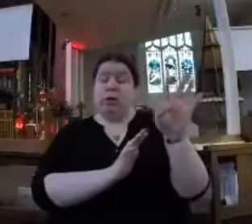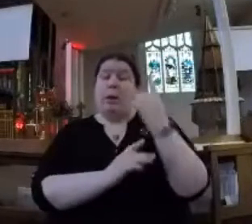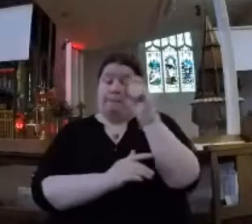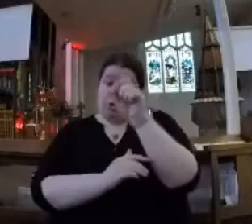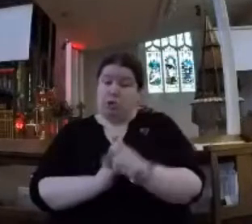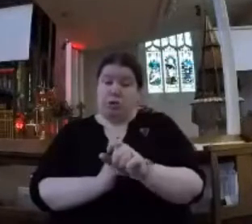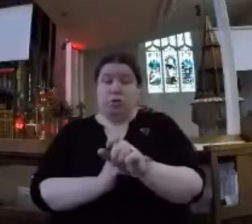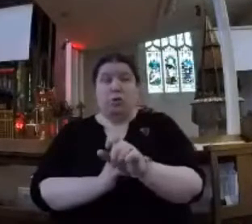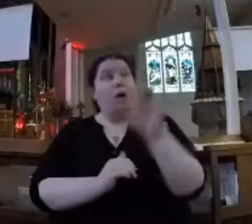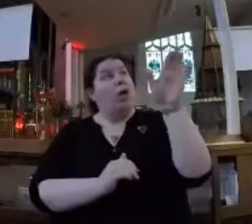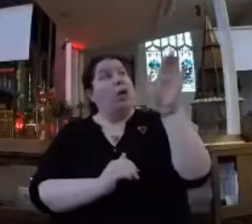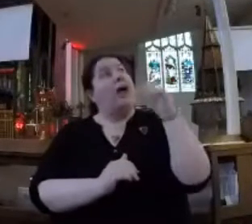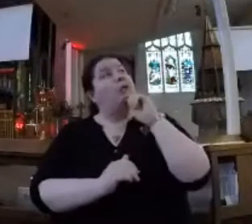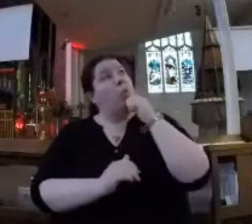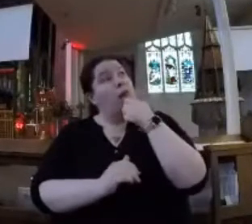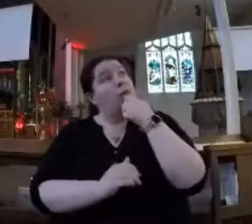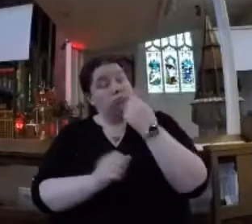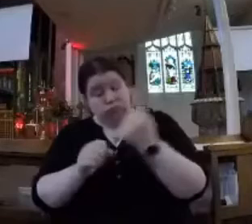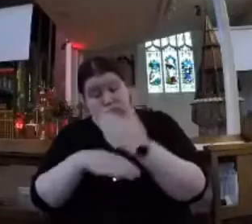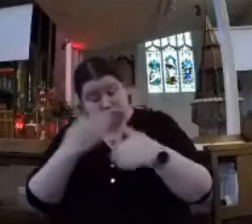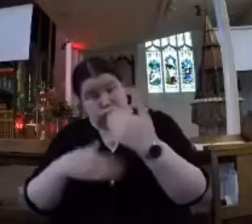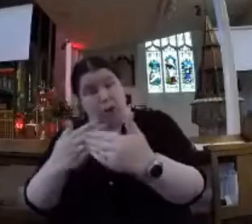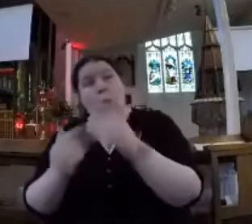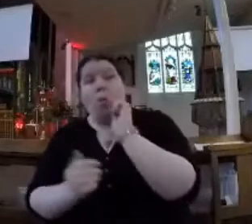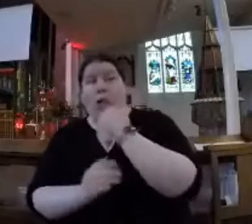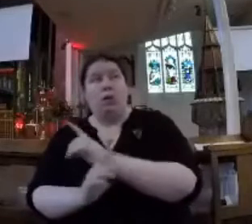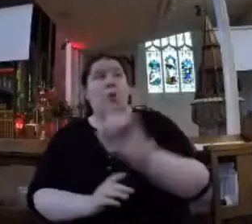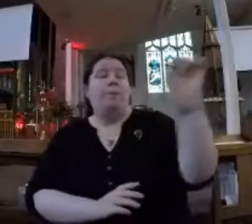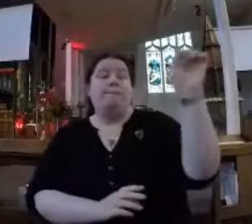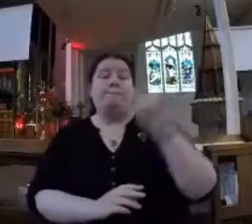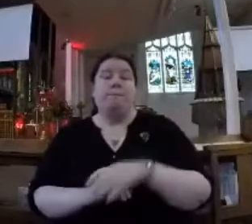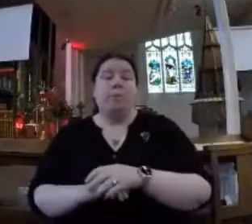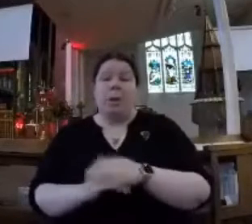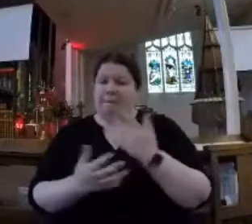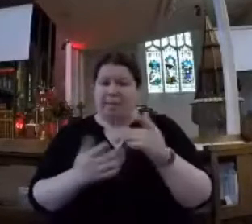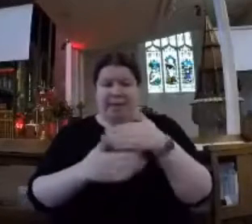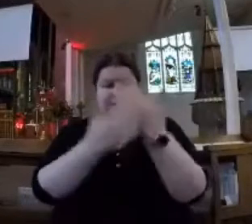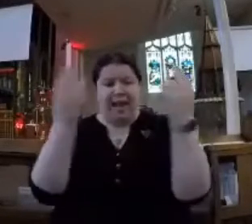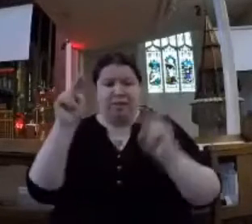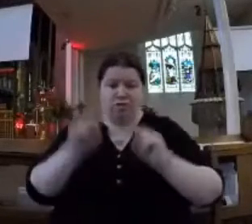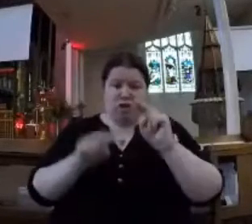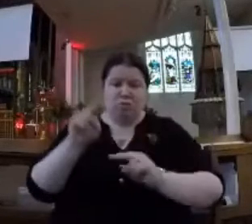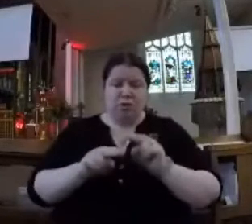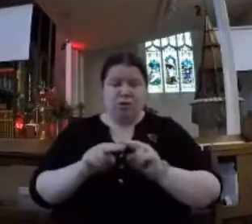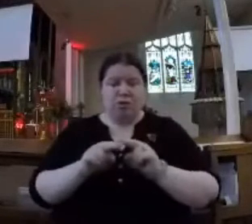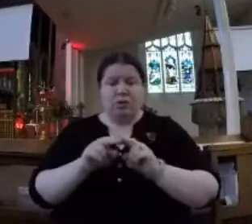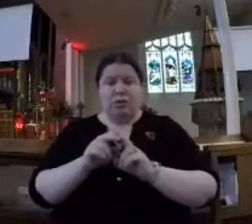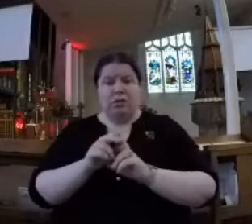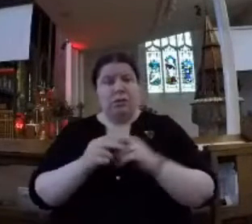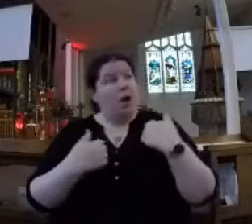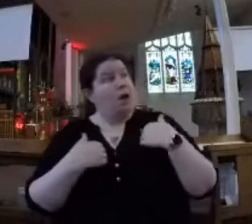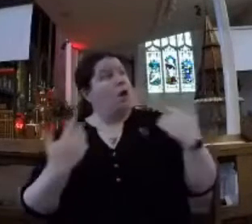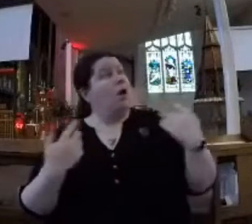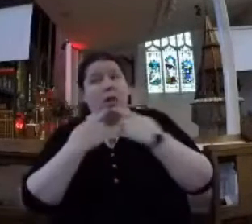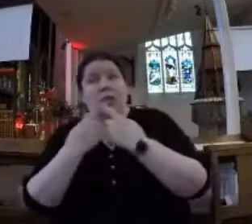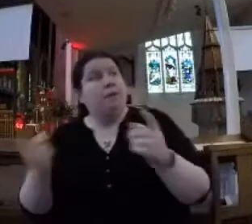who does the will of my Father who is in heaven. Many will say to me on that day, 'Lord, Lord, did we not prophesy in your name,